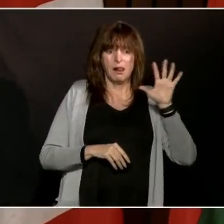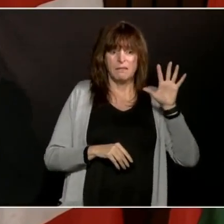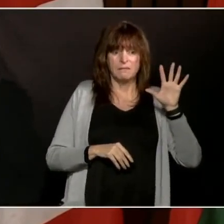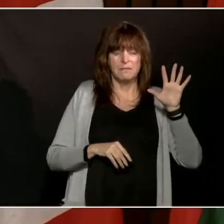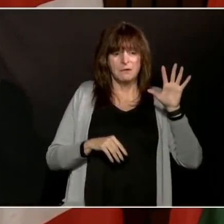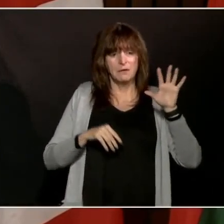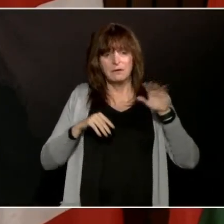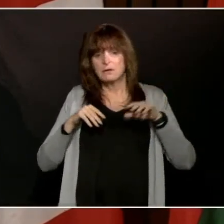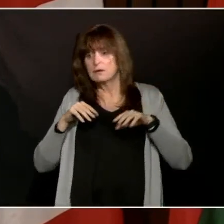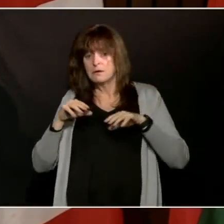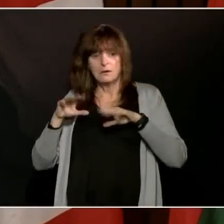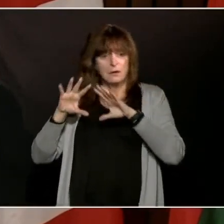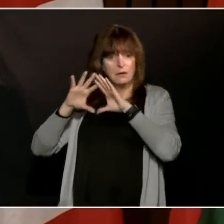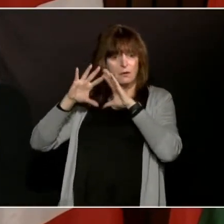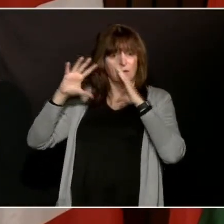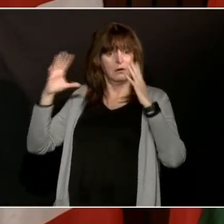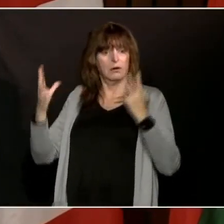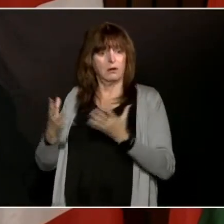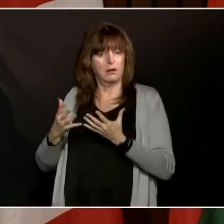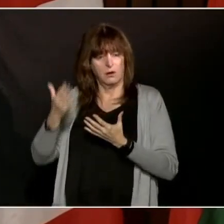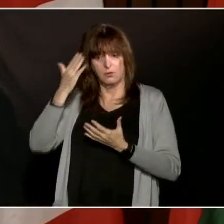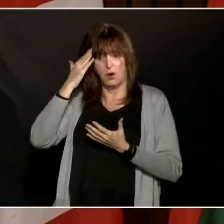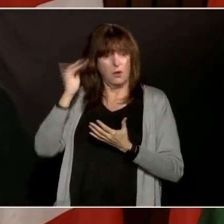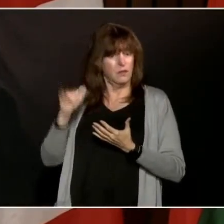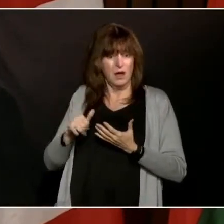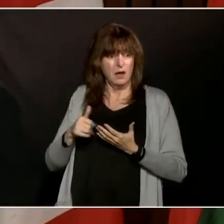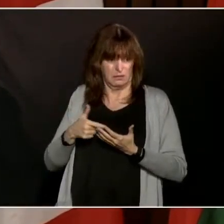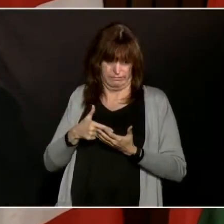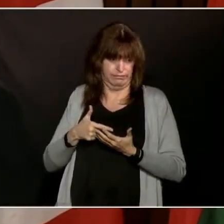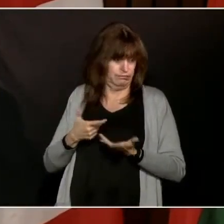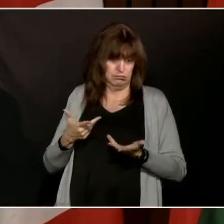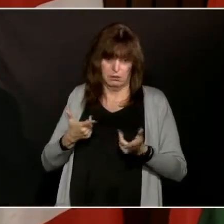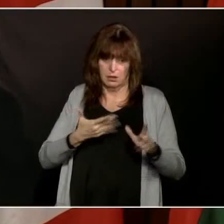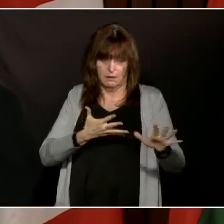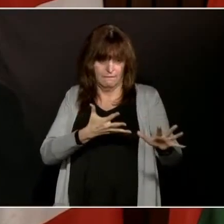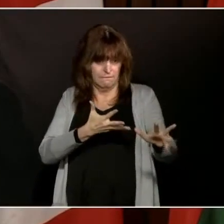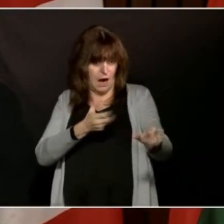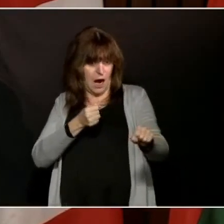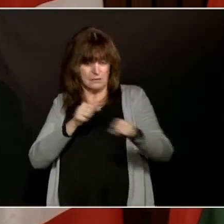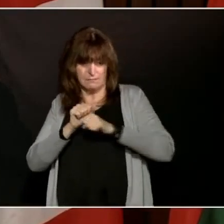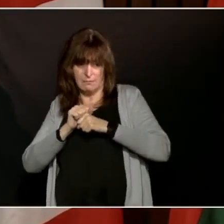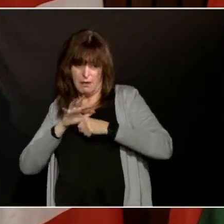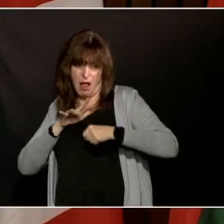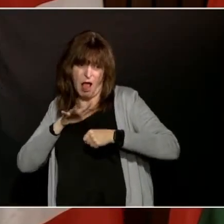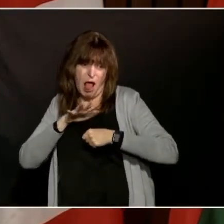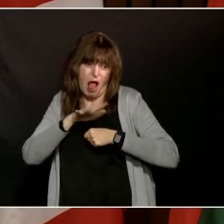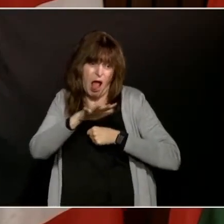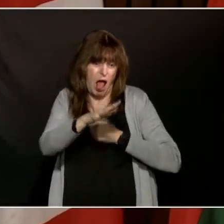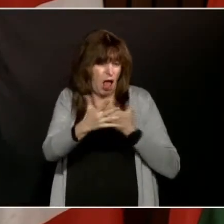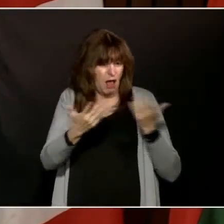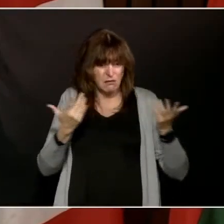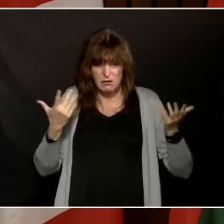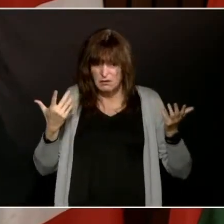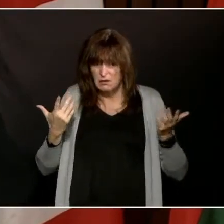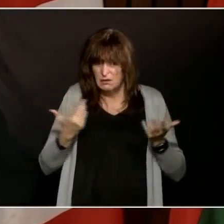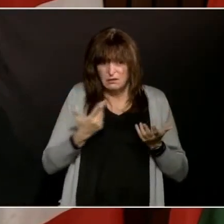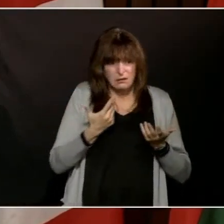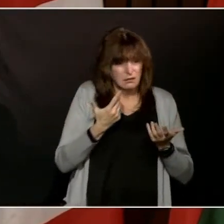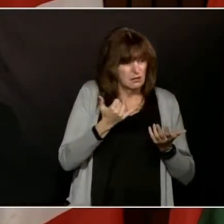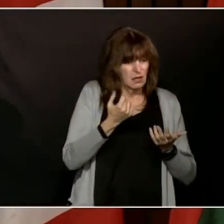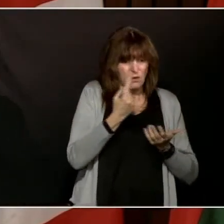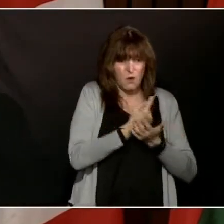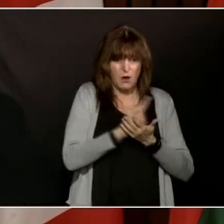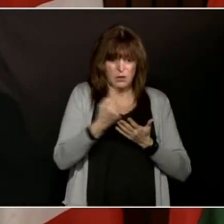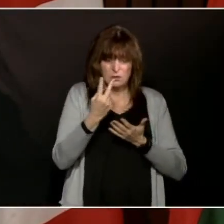quite high. And essentially, a doubling is expected approximately every 1 to 2 weeks. Therefore, data in the